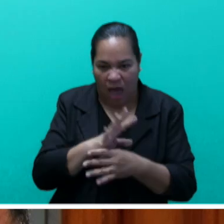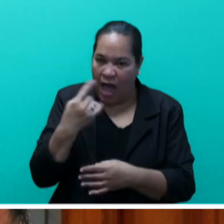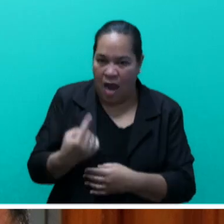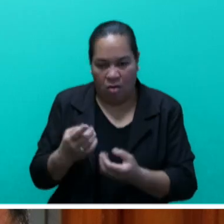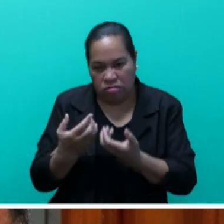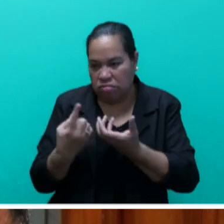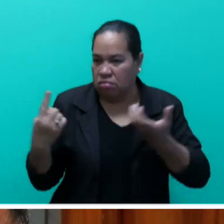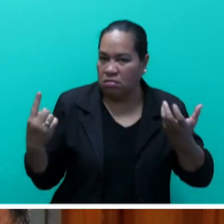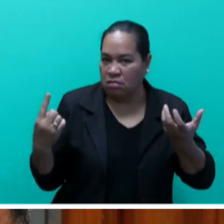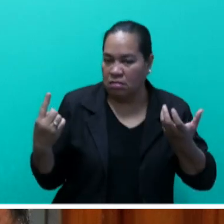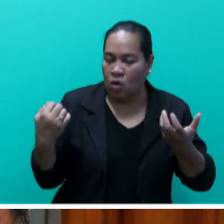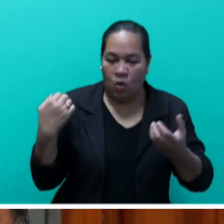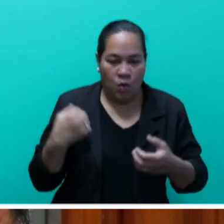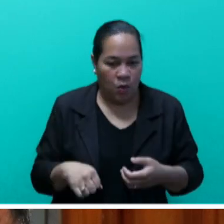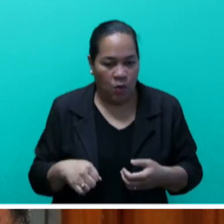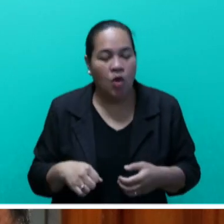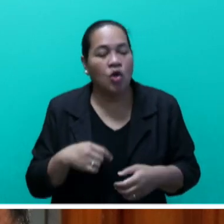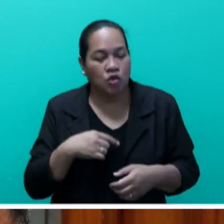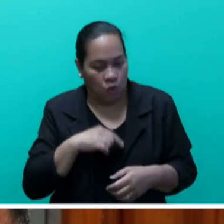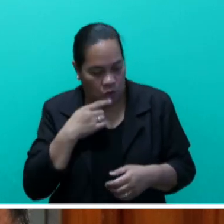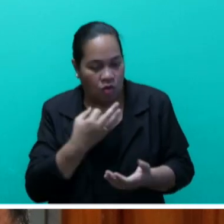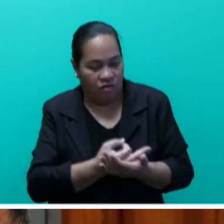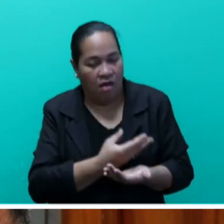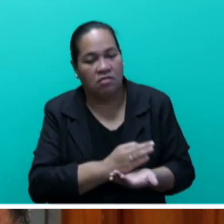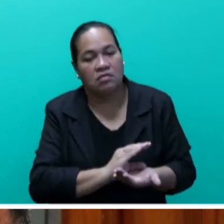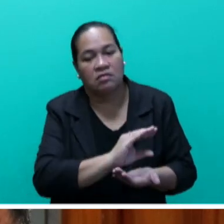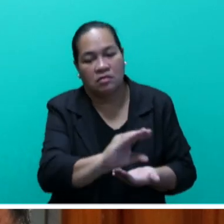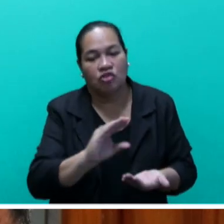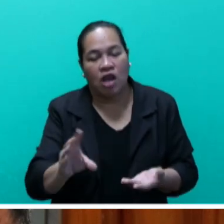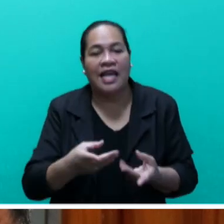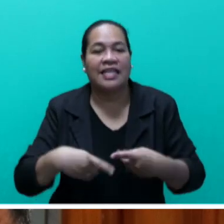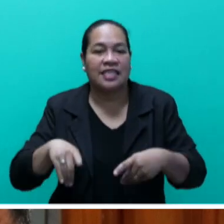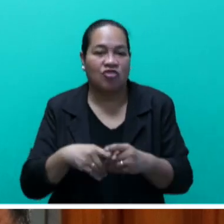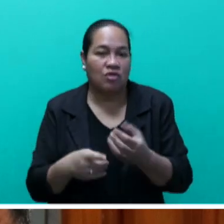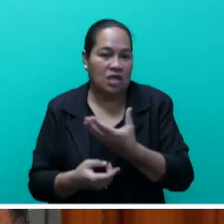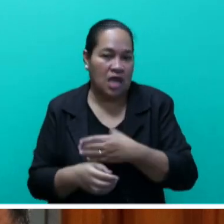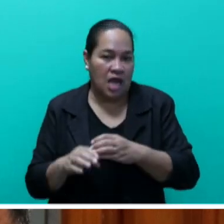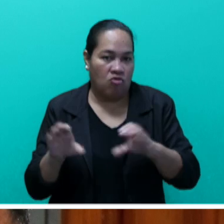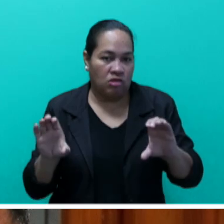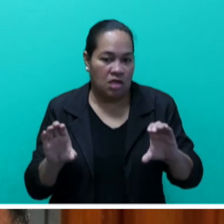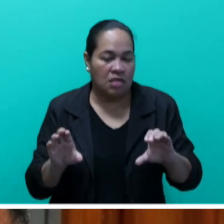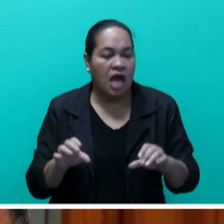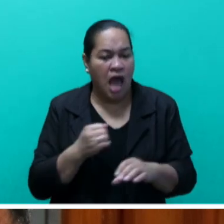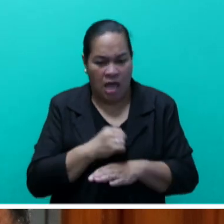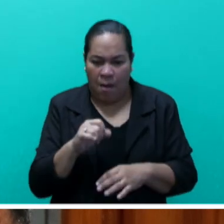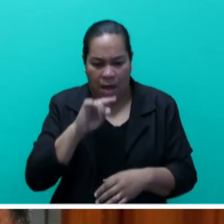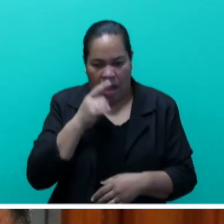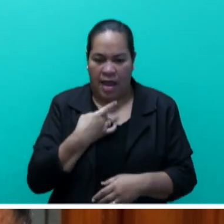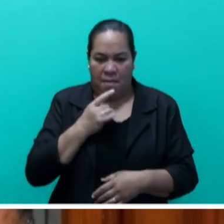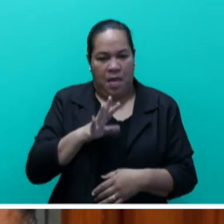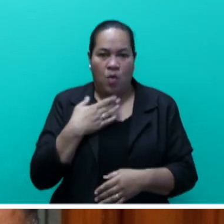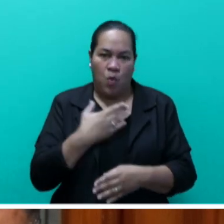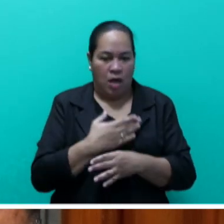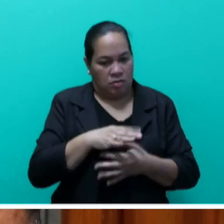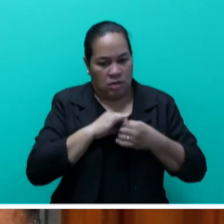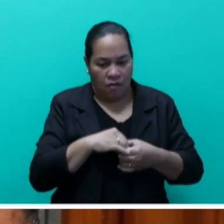will continue to fund our district advisory councils proves just that. The government cannot work independently and needs the